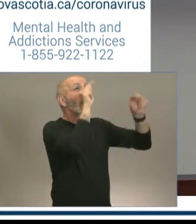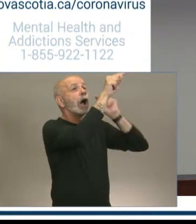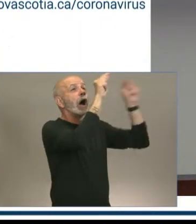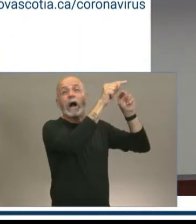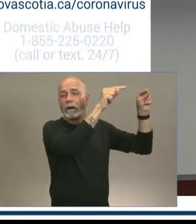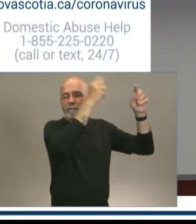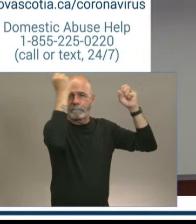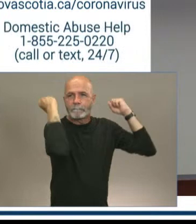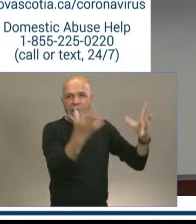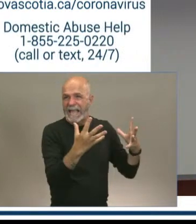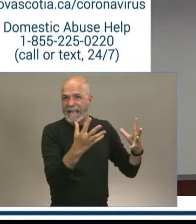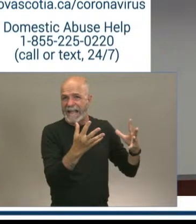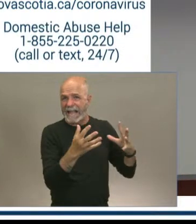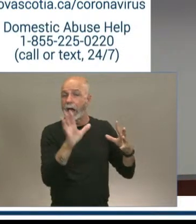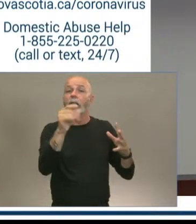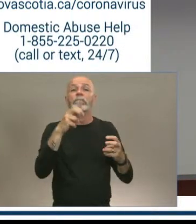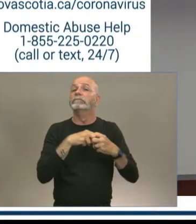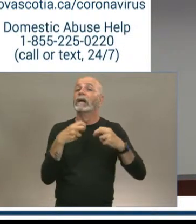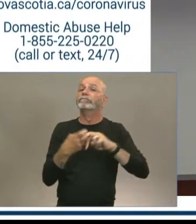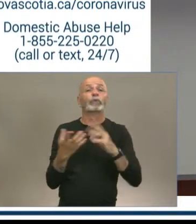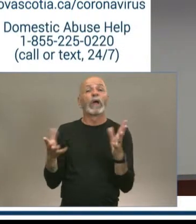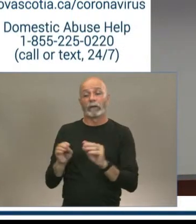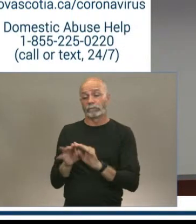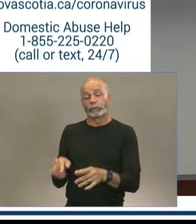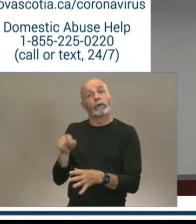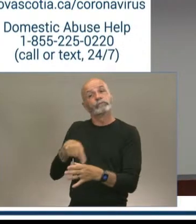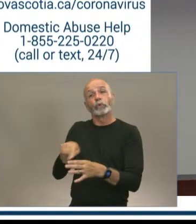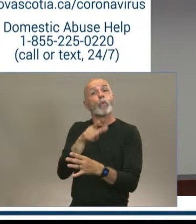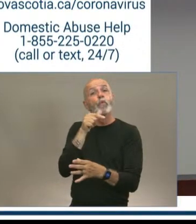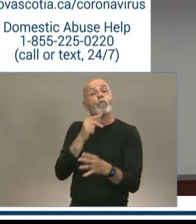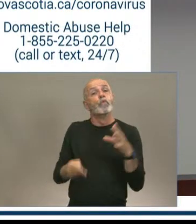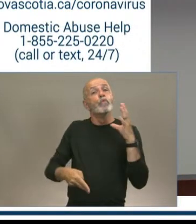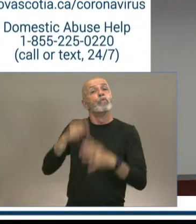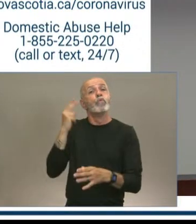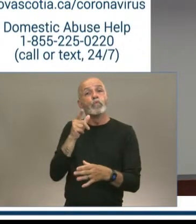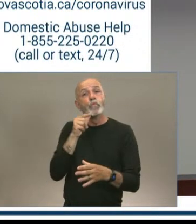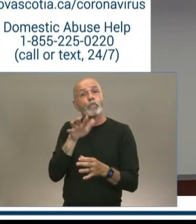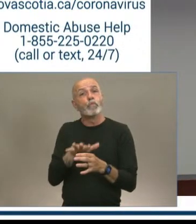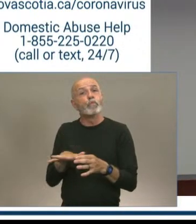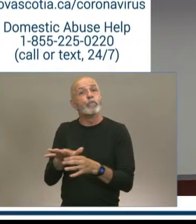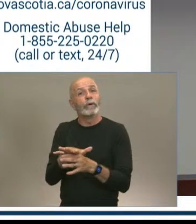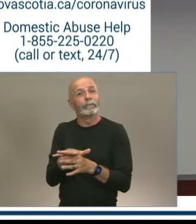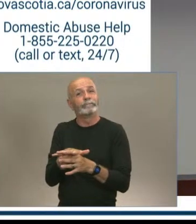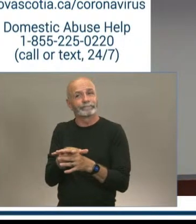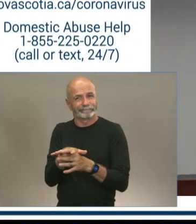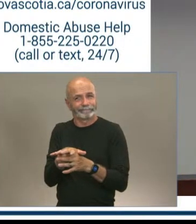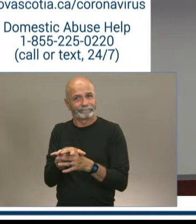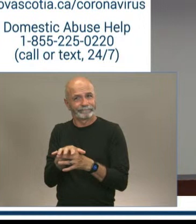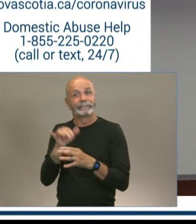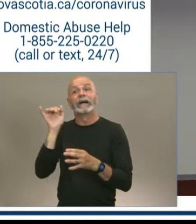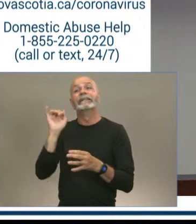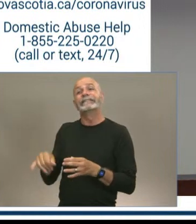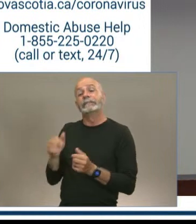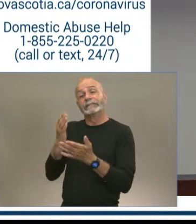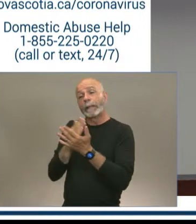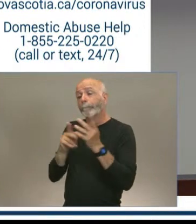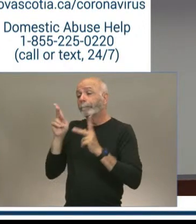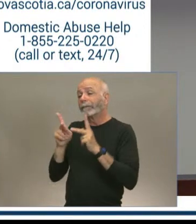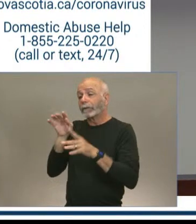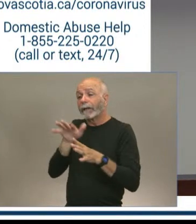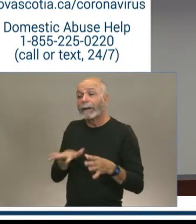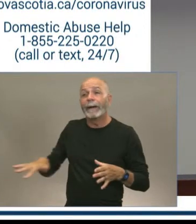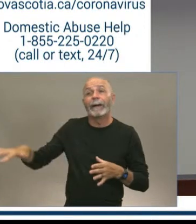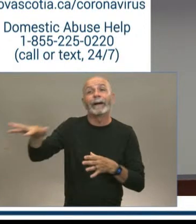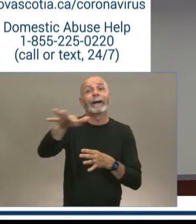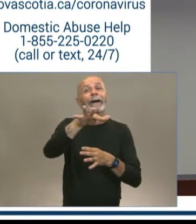continuing to see COVID activity really take hold is where you have communities where there is a less than ideal